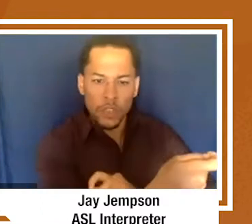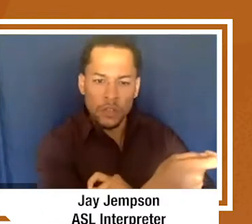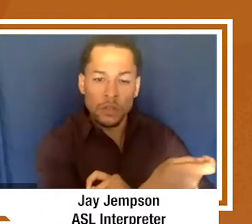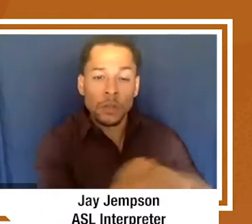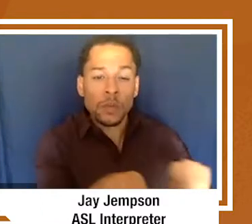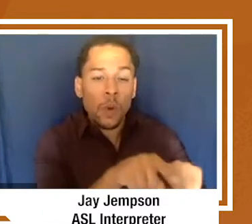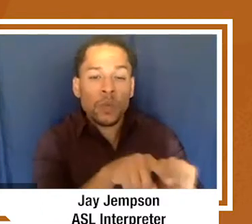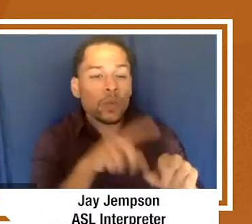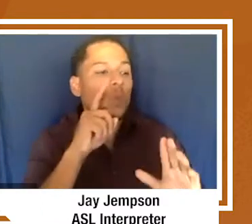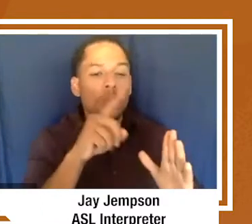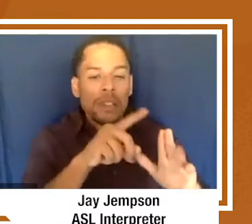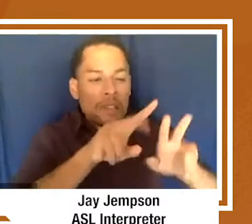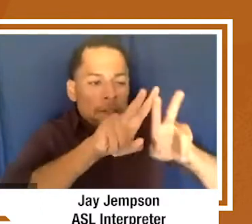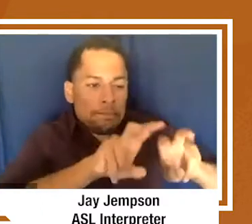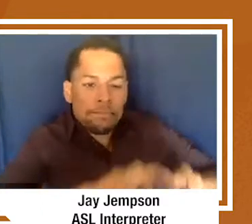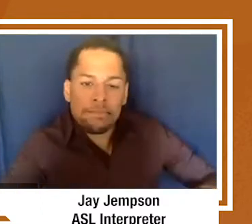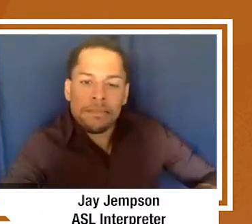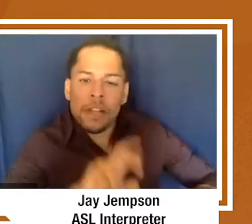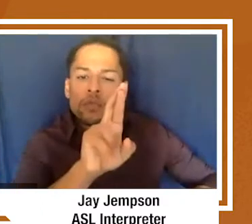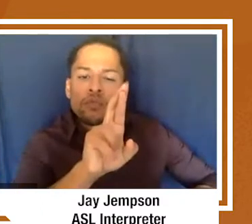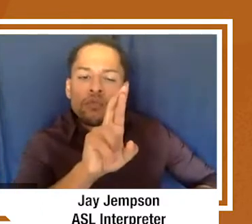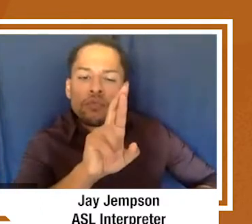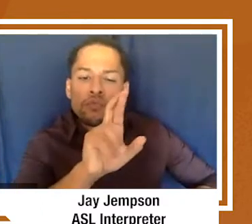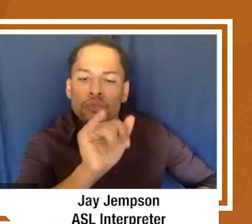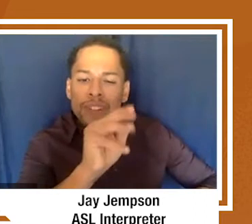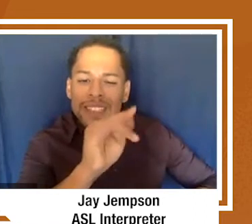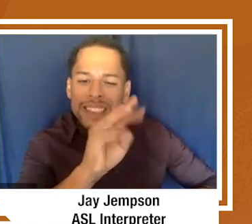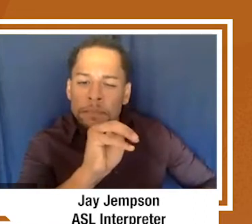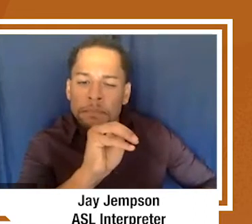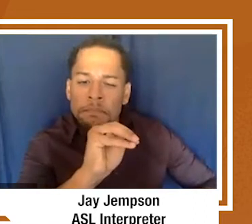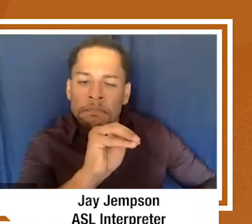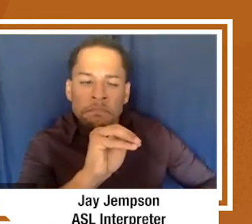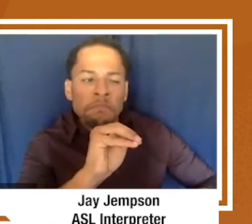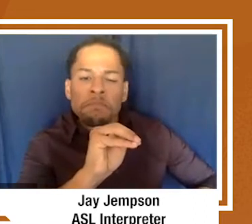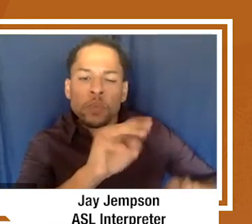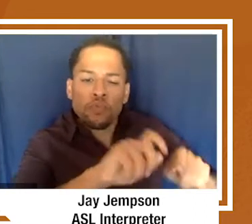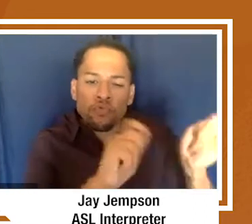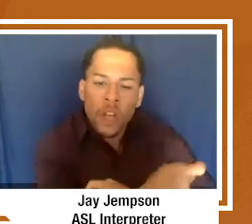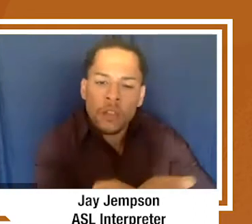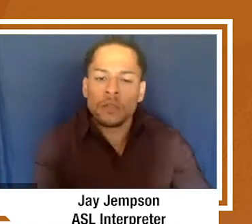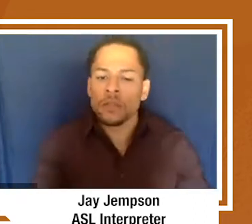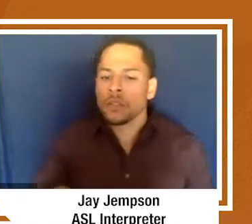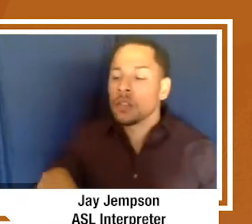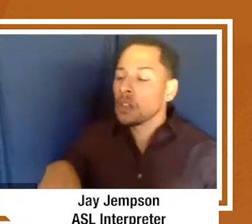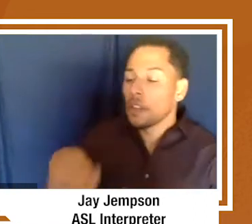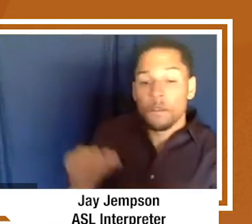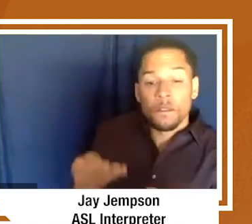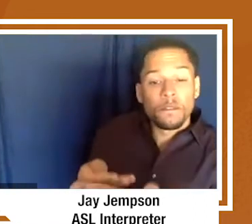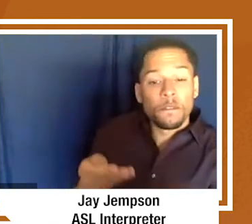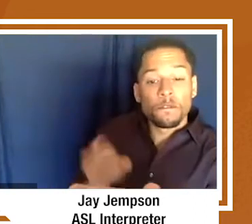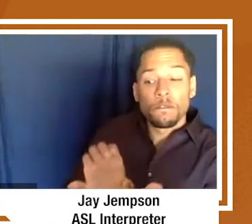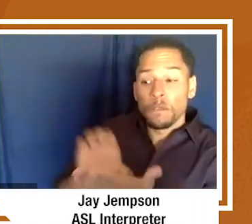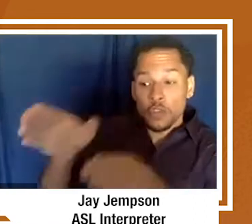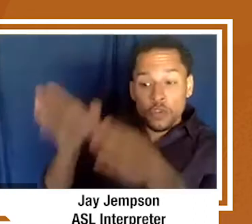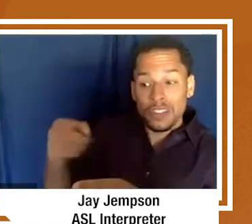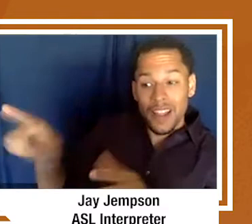dismantle racism within those organizations. We want to be able to change language for the funders on how